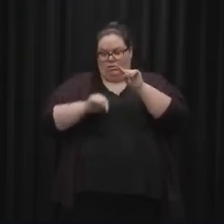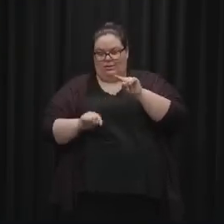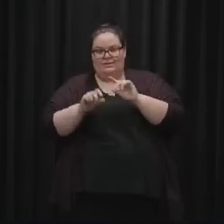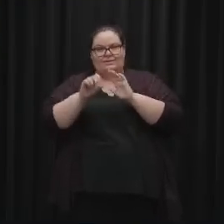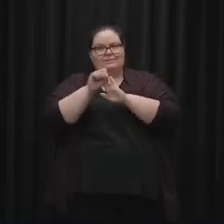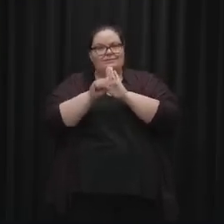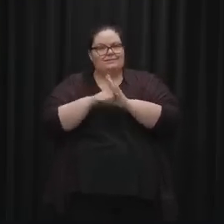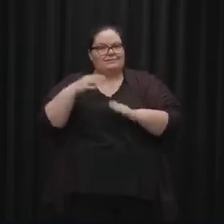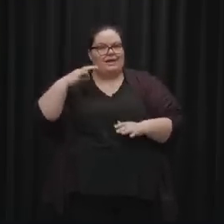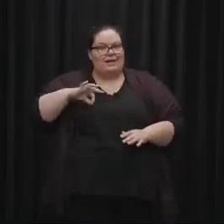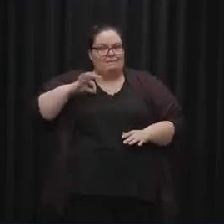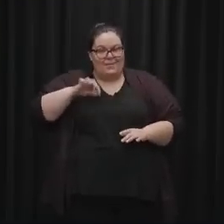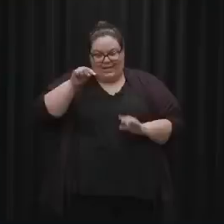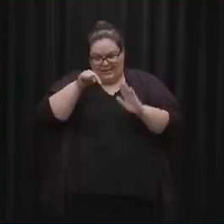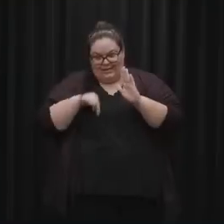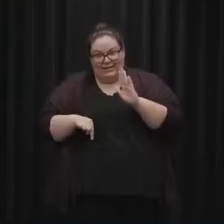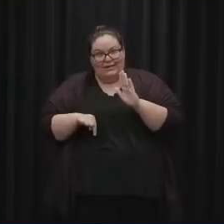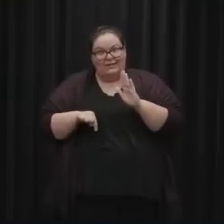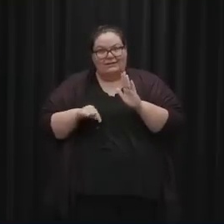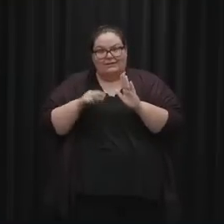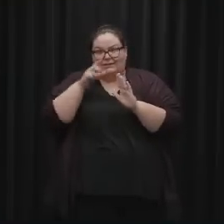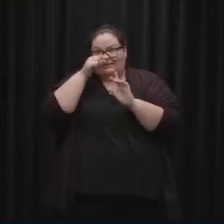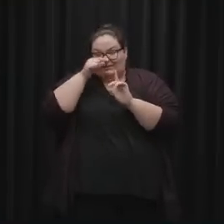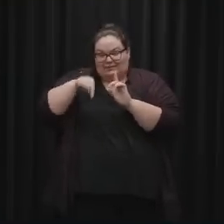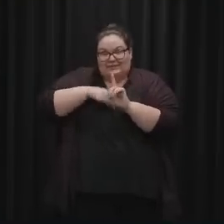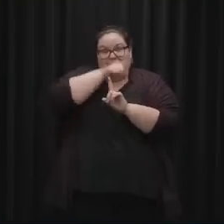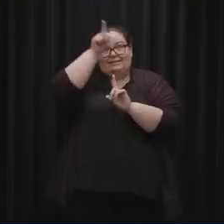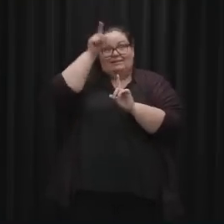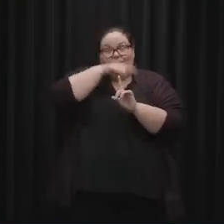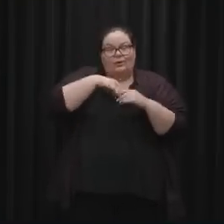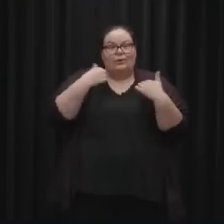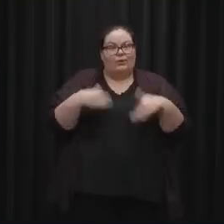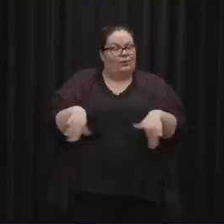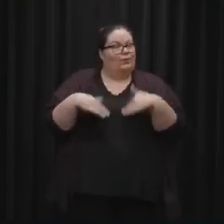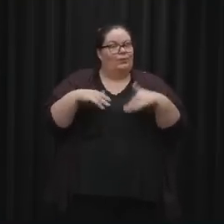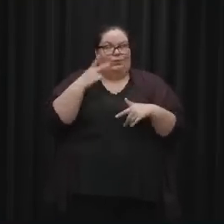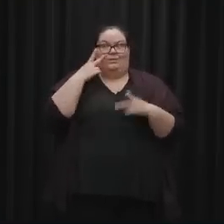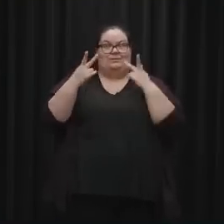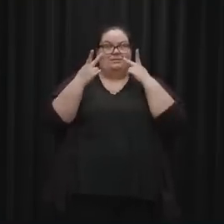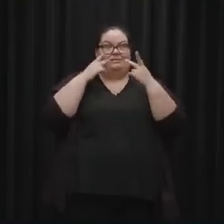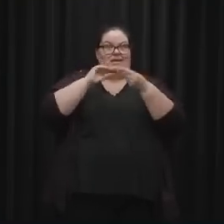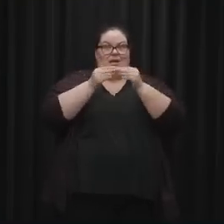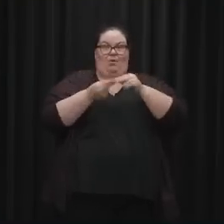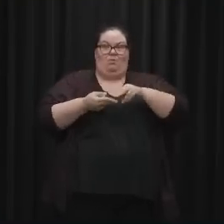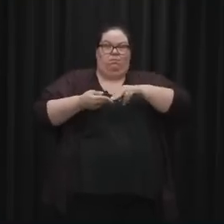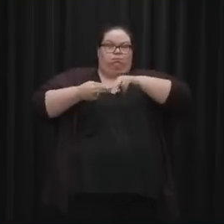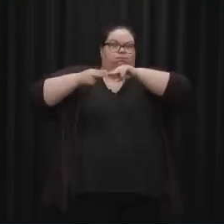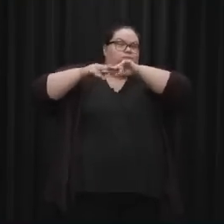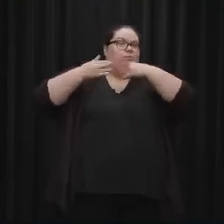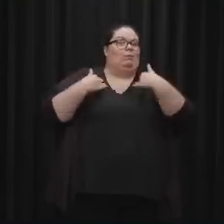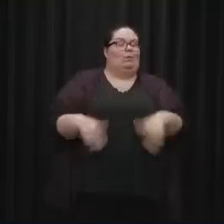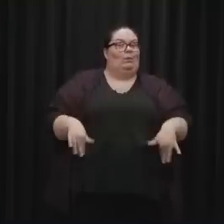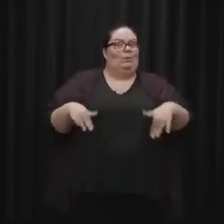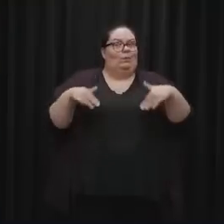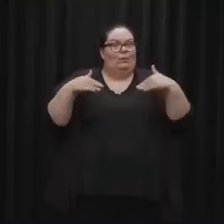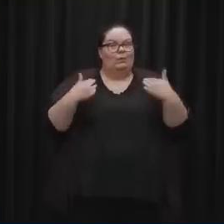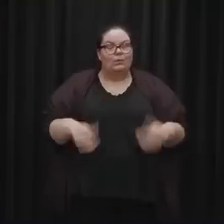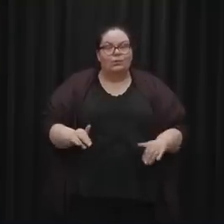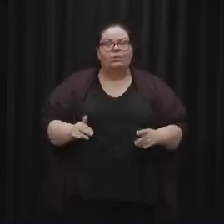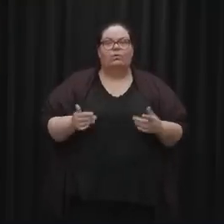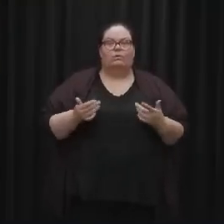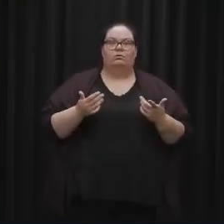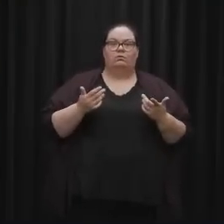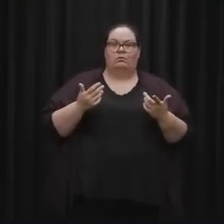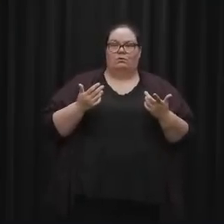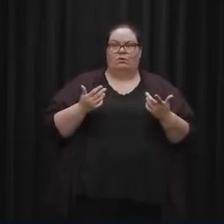in the United States, Maine, our border right next door, our border state next door to us, there are significant risks. And so as